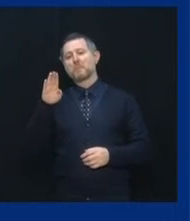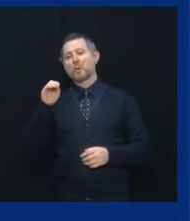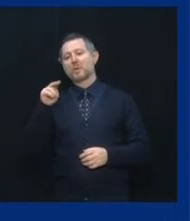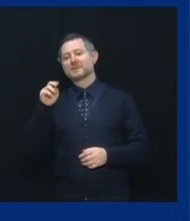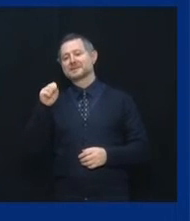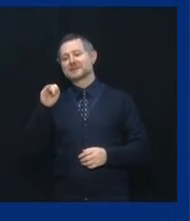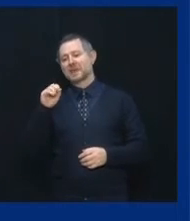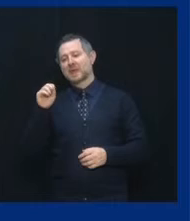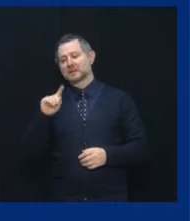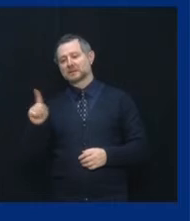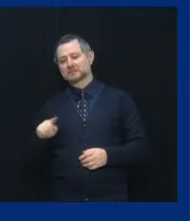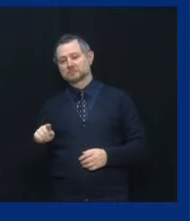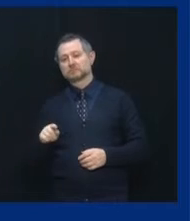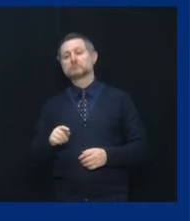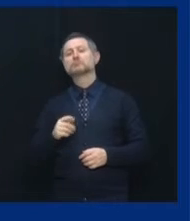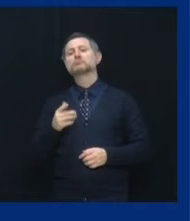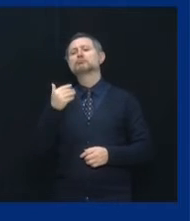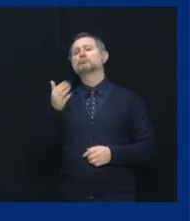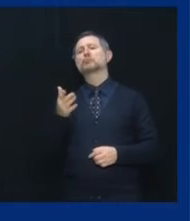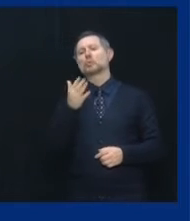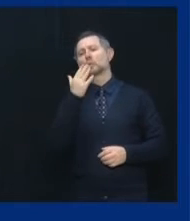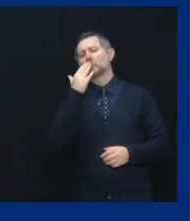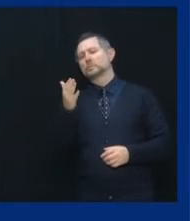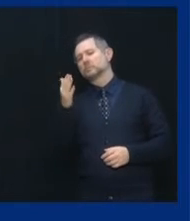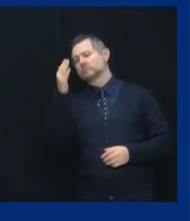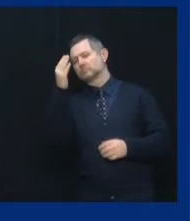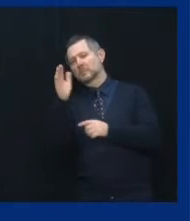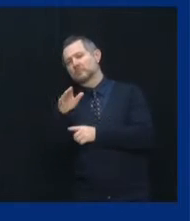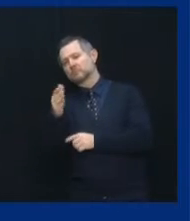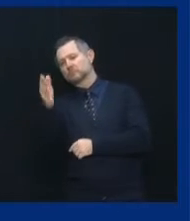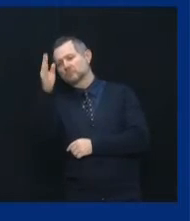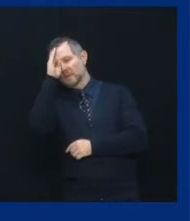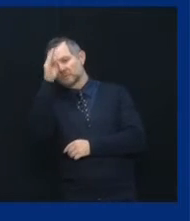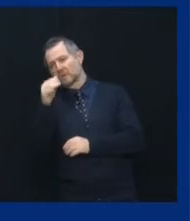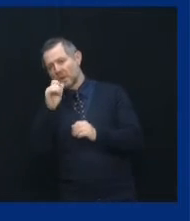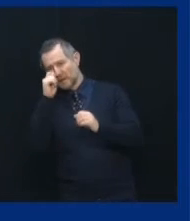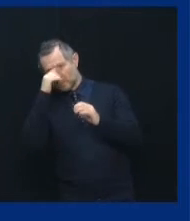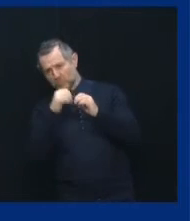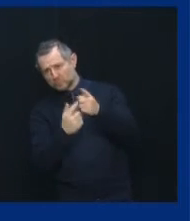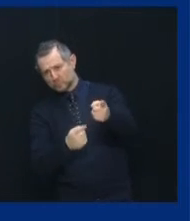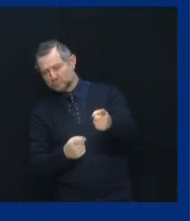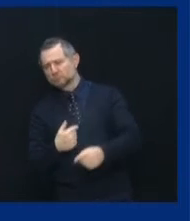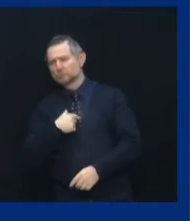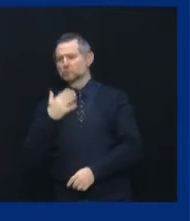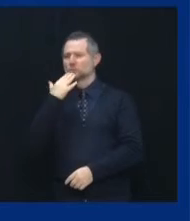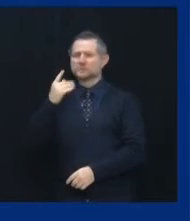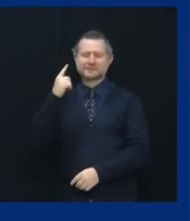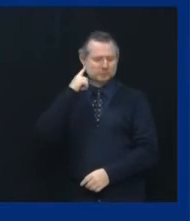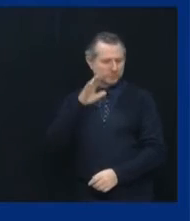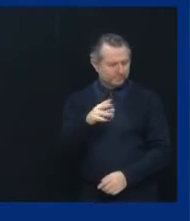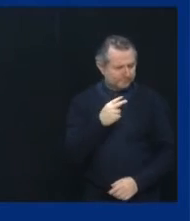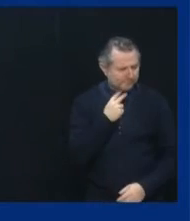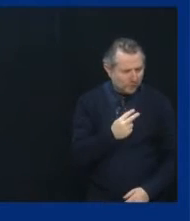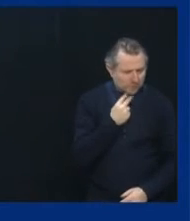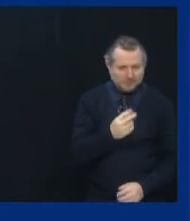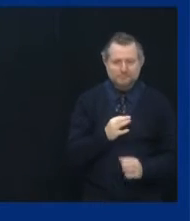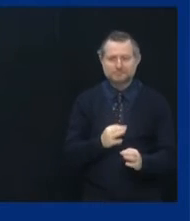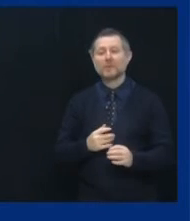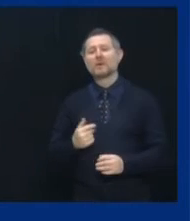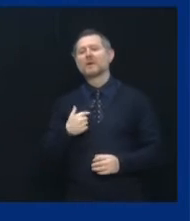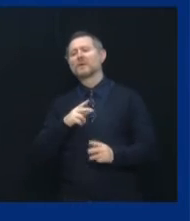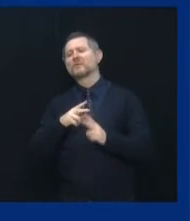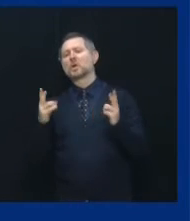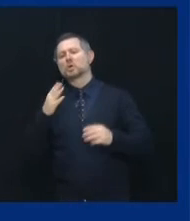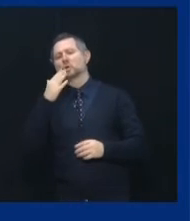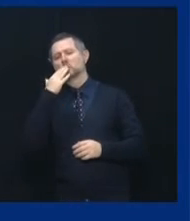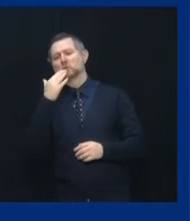your microphone. Good afternoon, Mr. Governor. How are you? How are you? Good to hear your voice. Very, very good. Thank you. You're